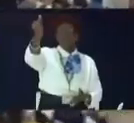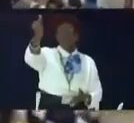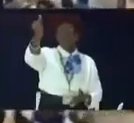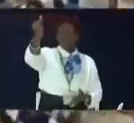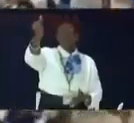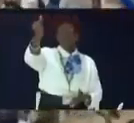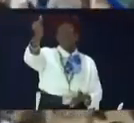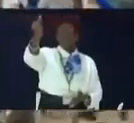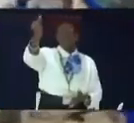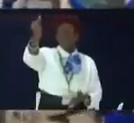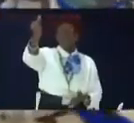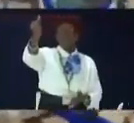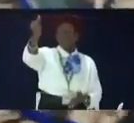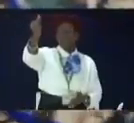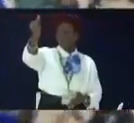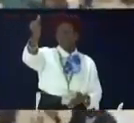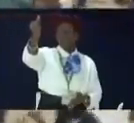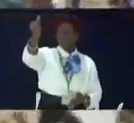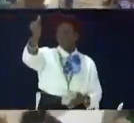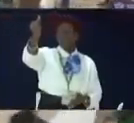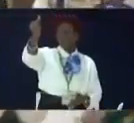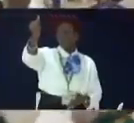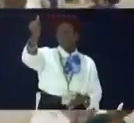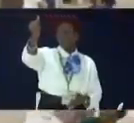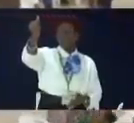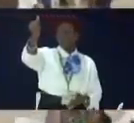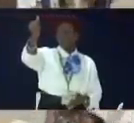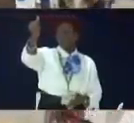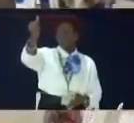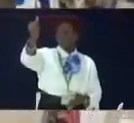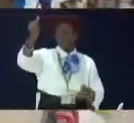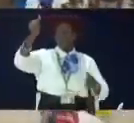O ti di mímúṣẹ.